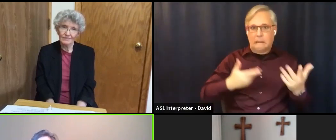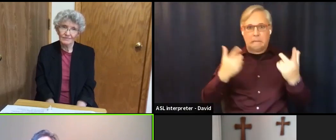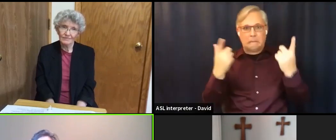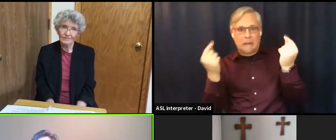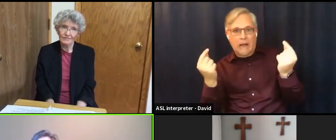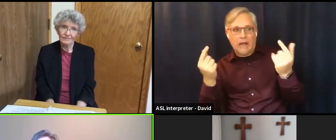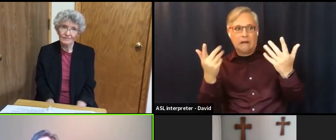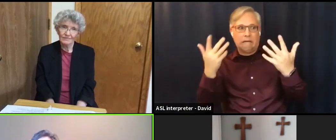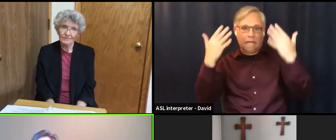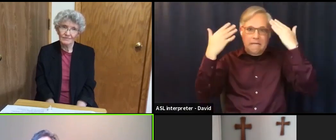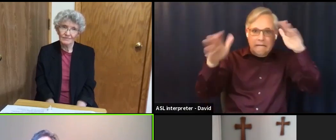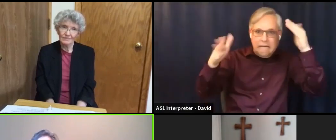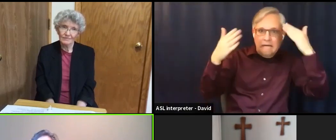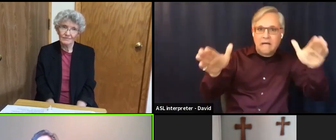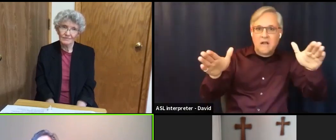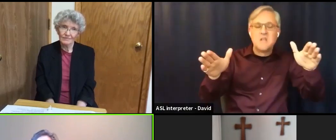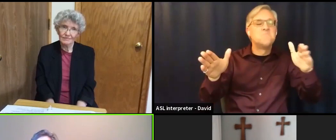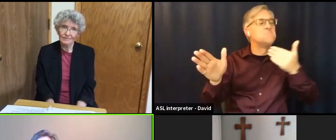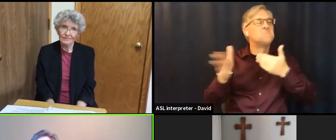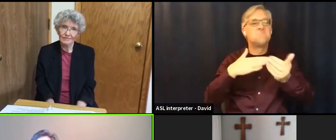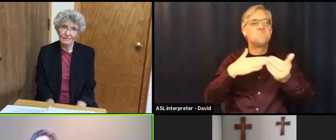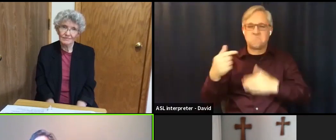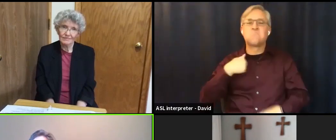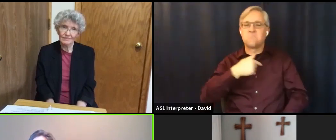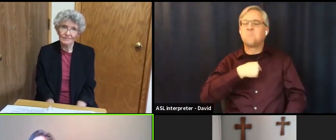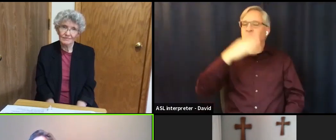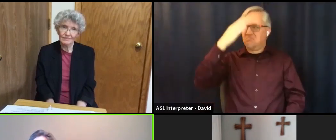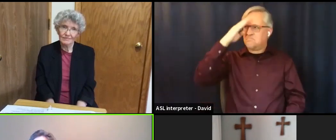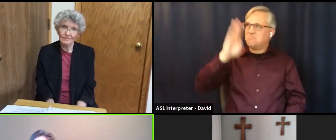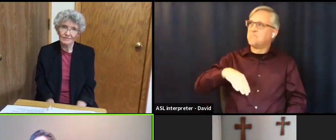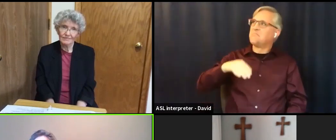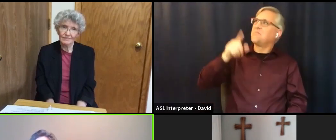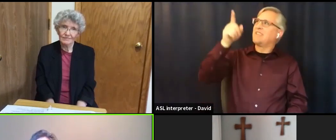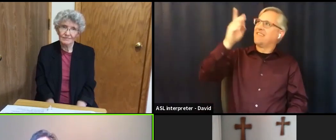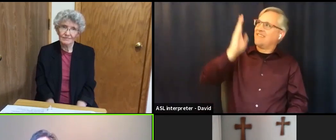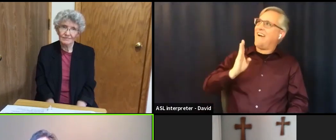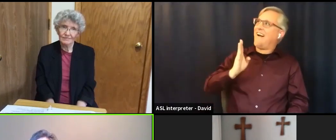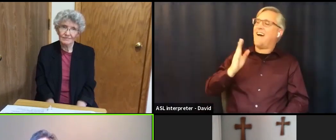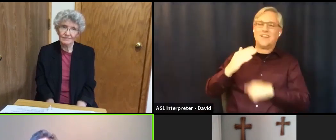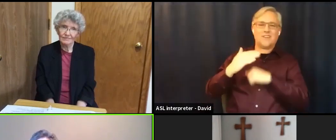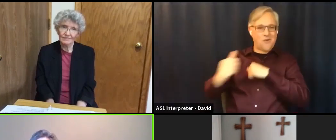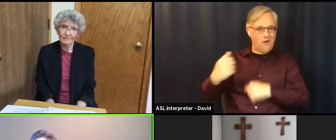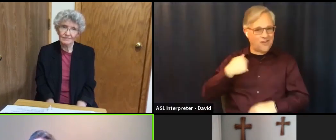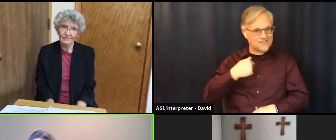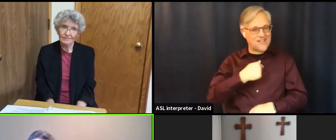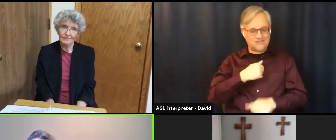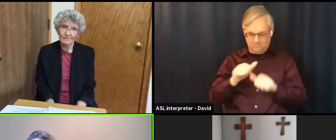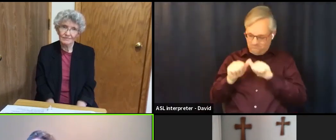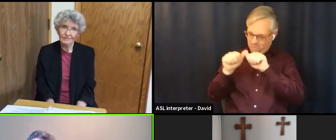things. We do know that God calls us to do this work.